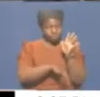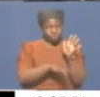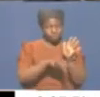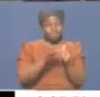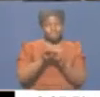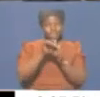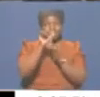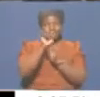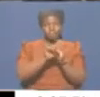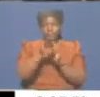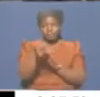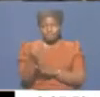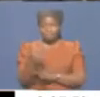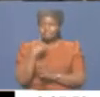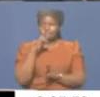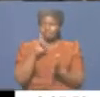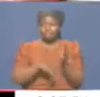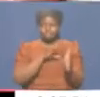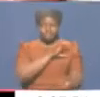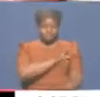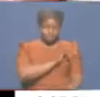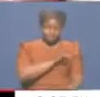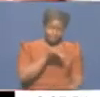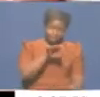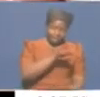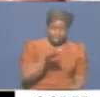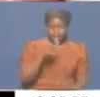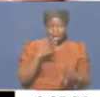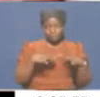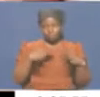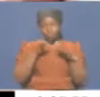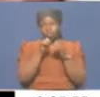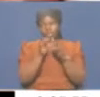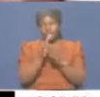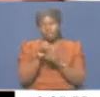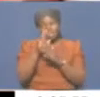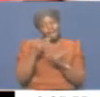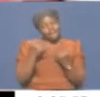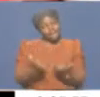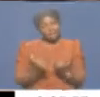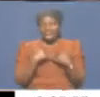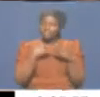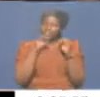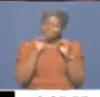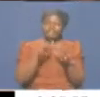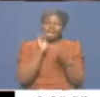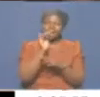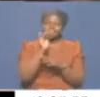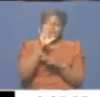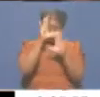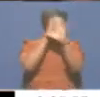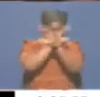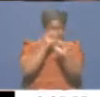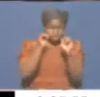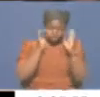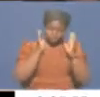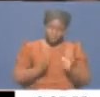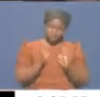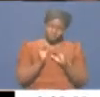the patience of area leaders and residents has run out and called on the president to personally intervene. Kama serikali iko